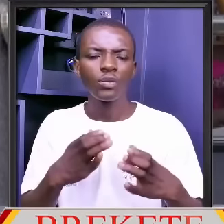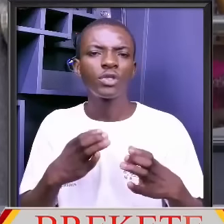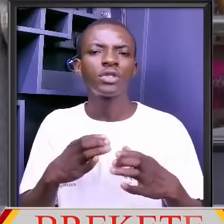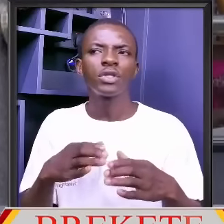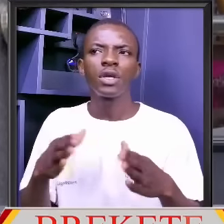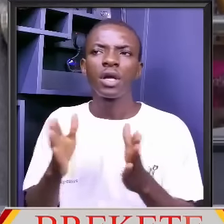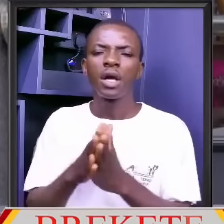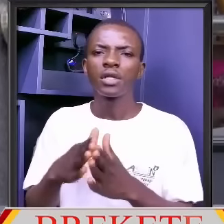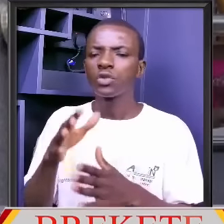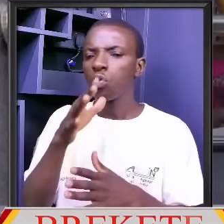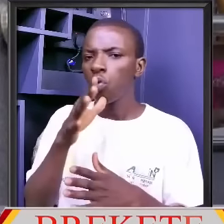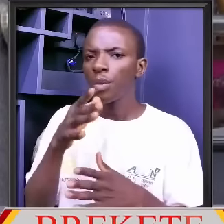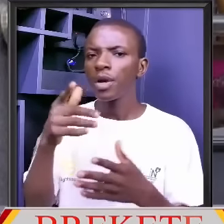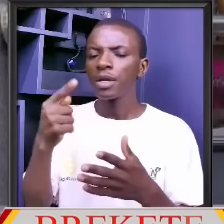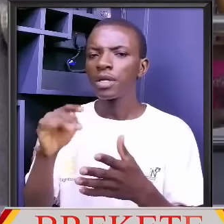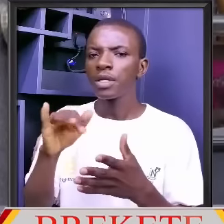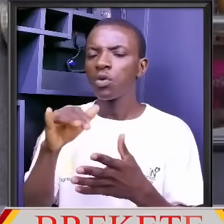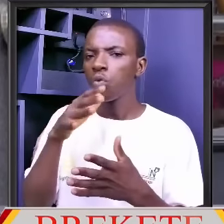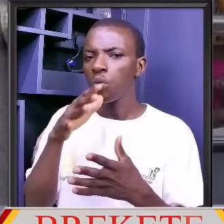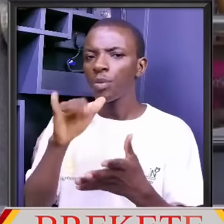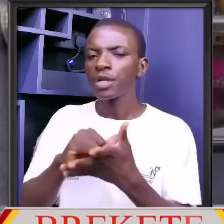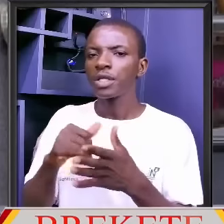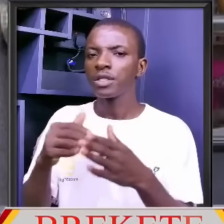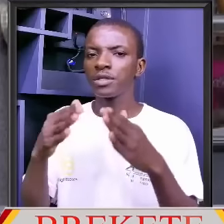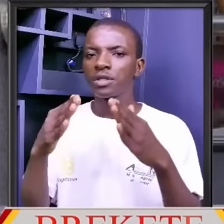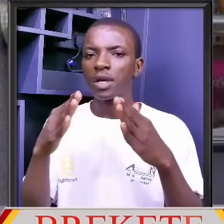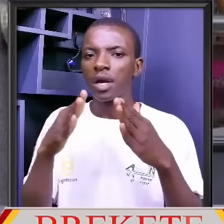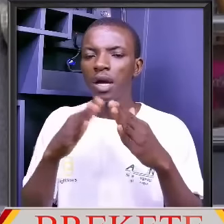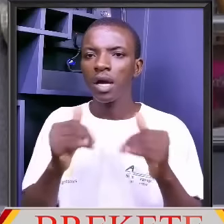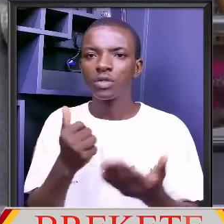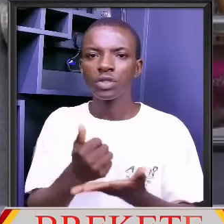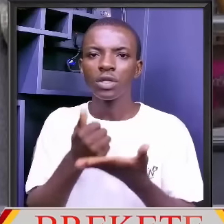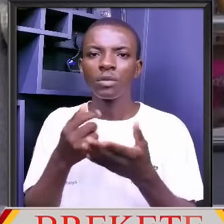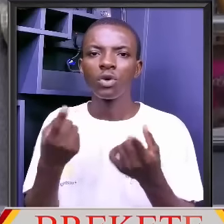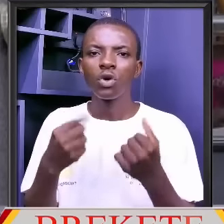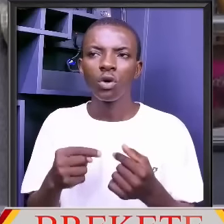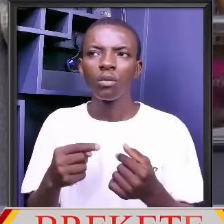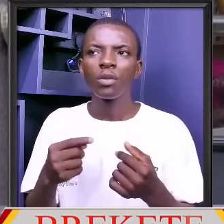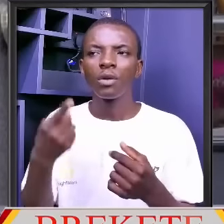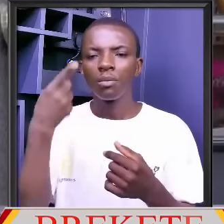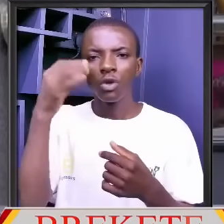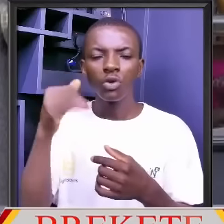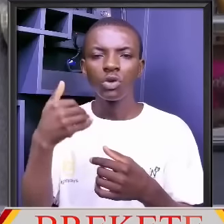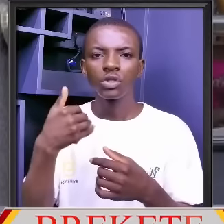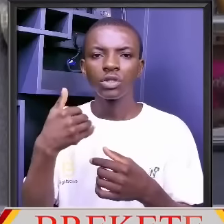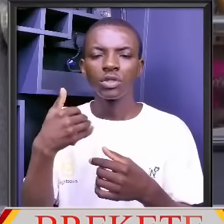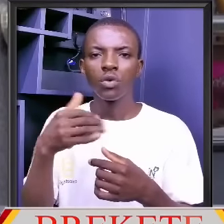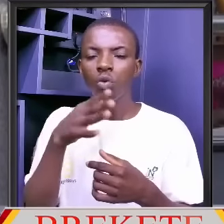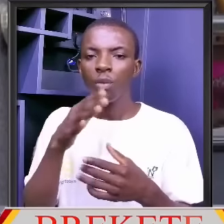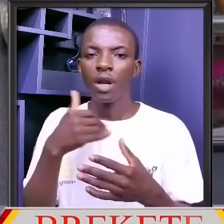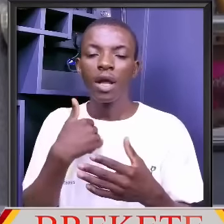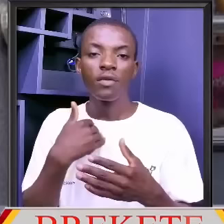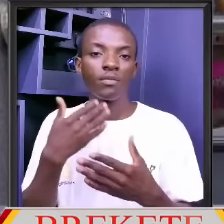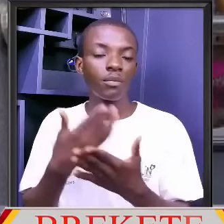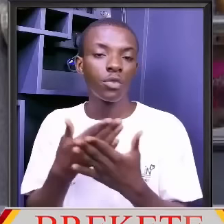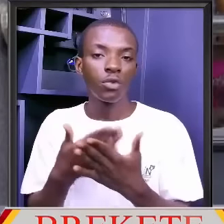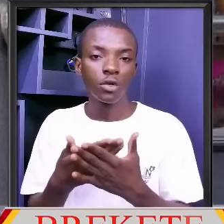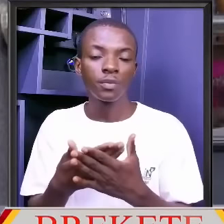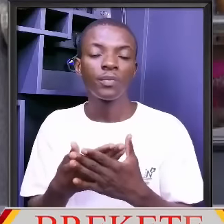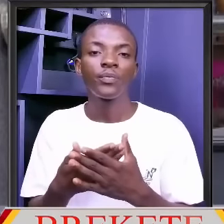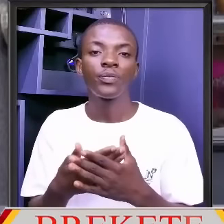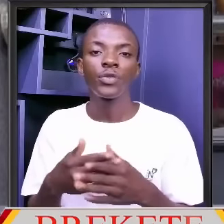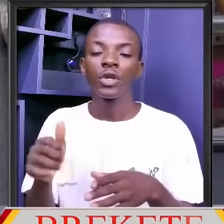they come ask. The woman where I they do has help, they follow. She can't come because the woman get money. And the woman,